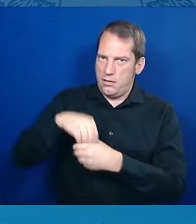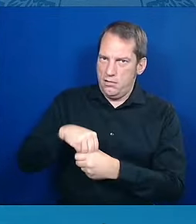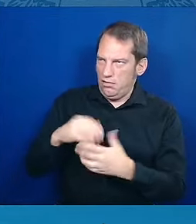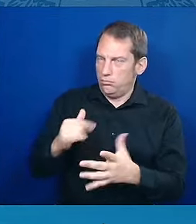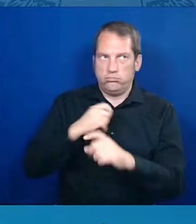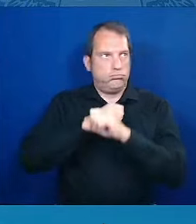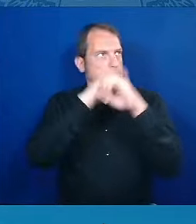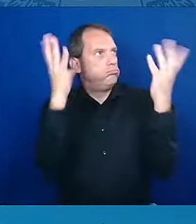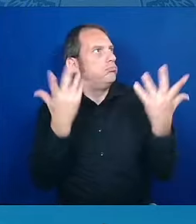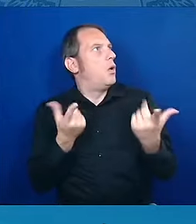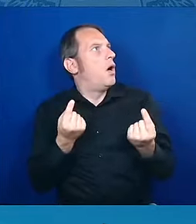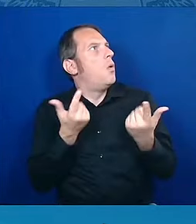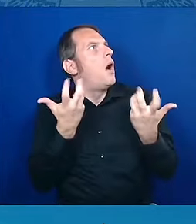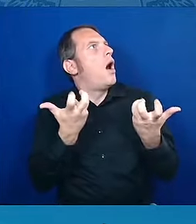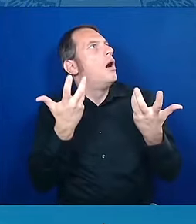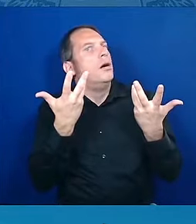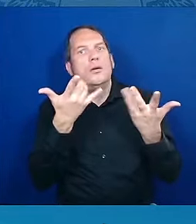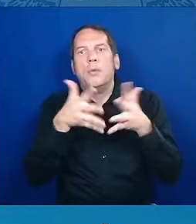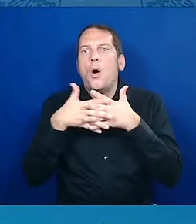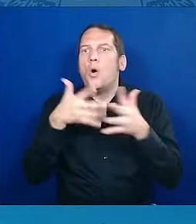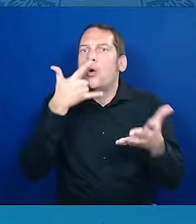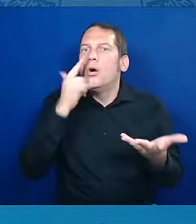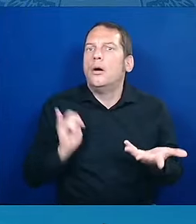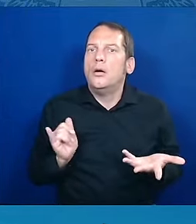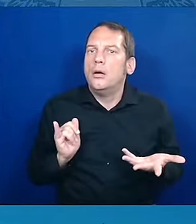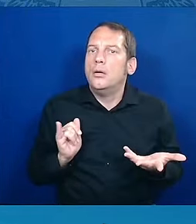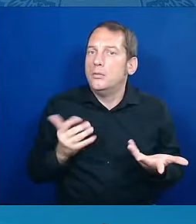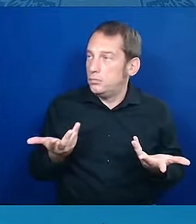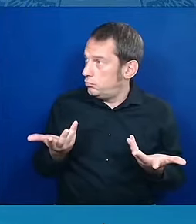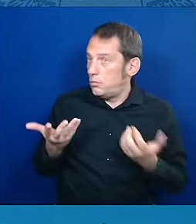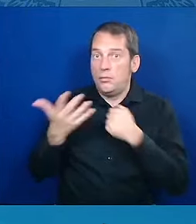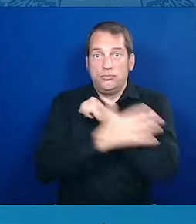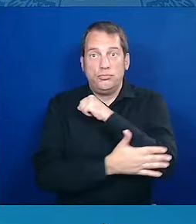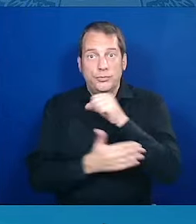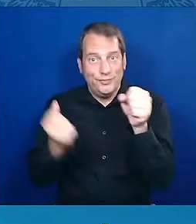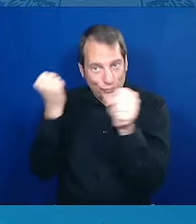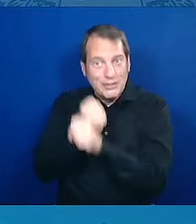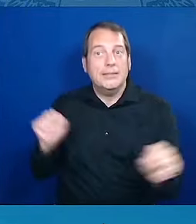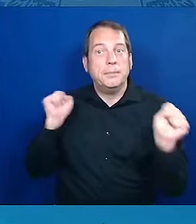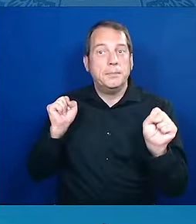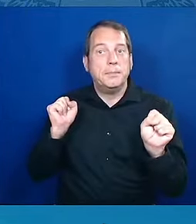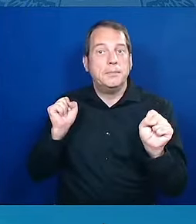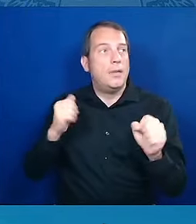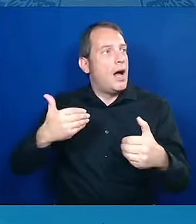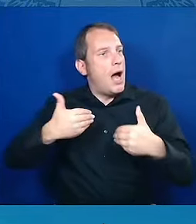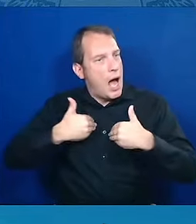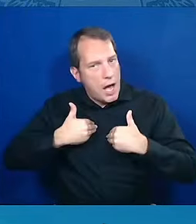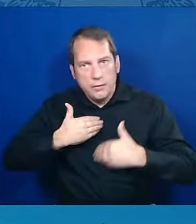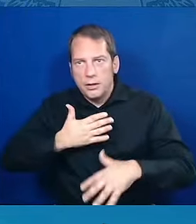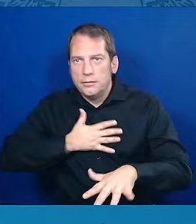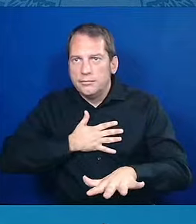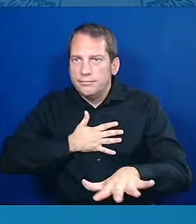law, or a country of chaos, fear, and hate?